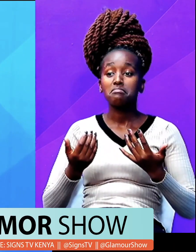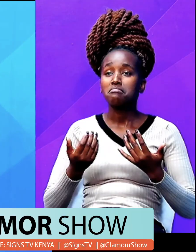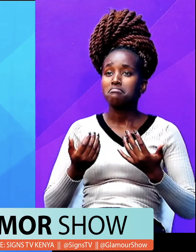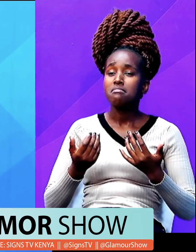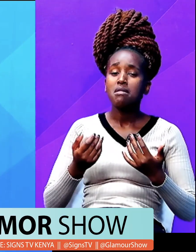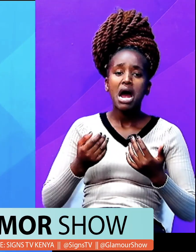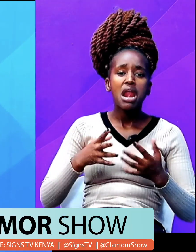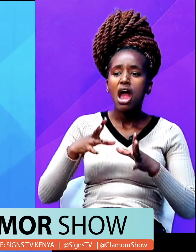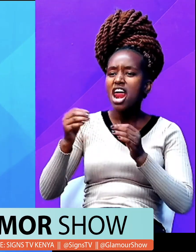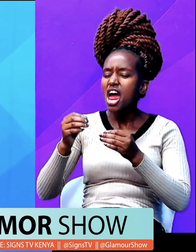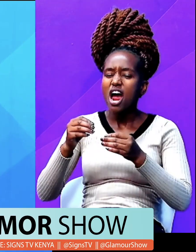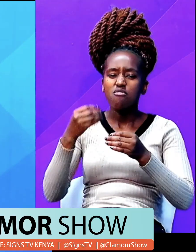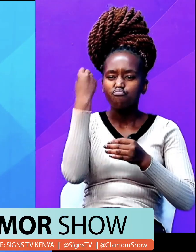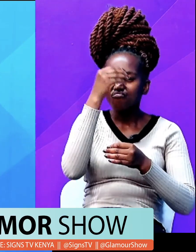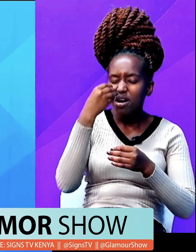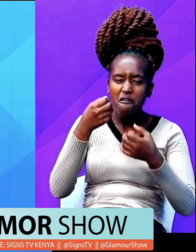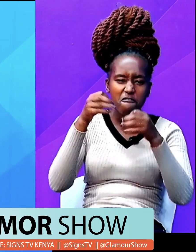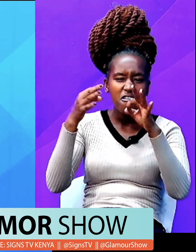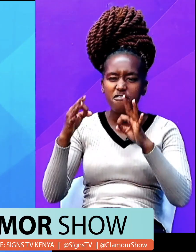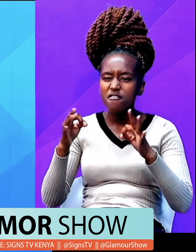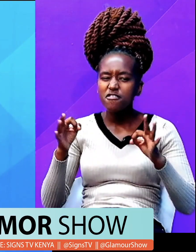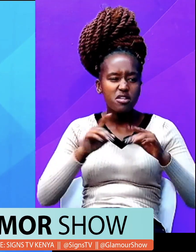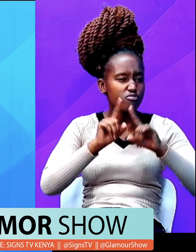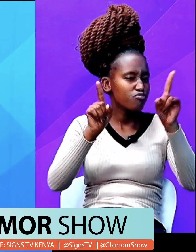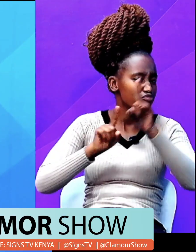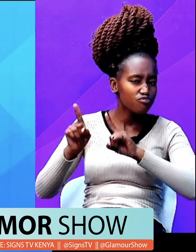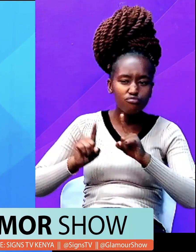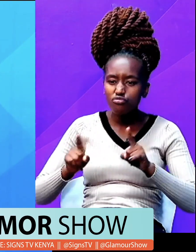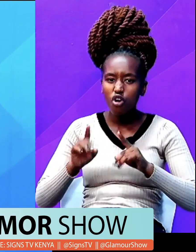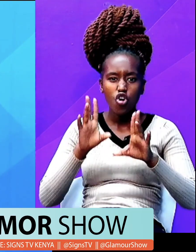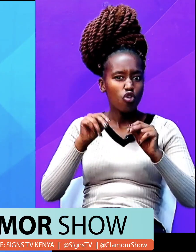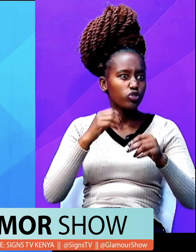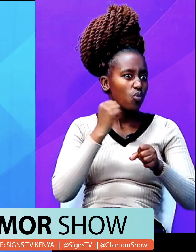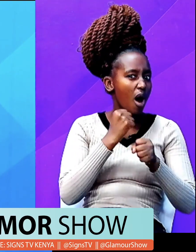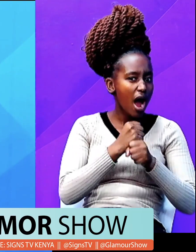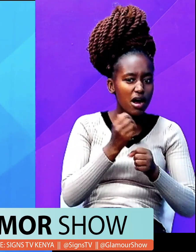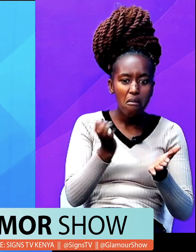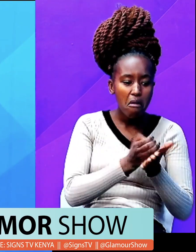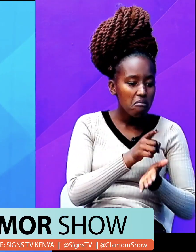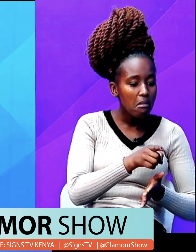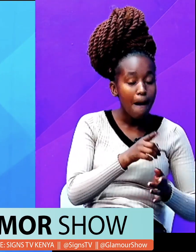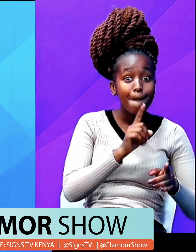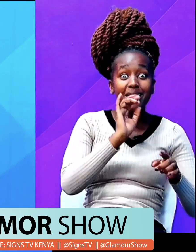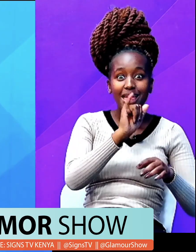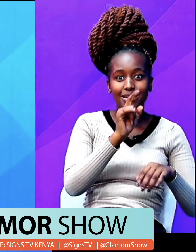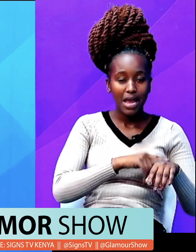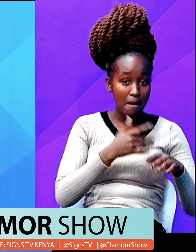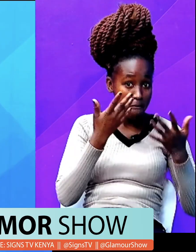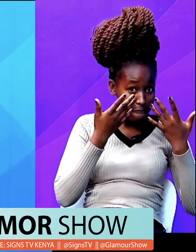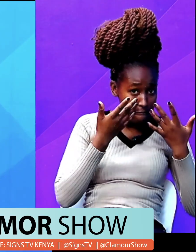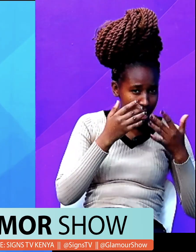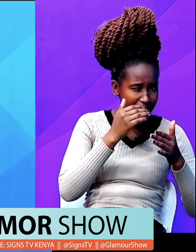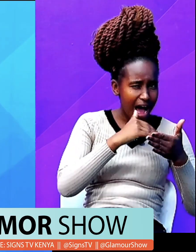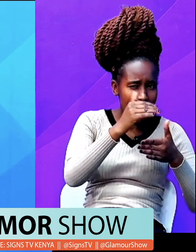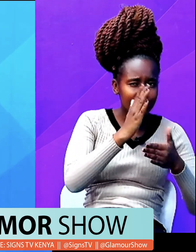that time. I did a bit of freelancing, and then I got into employment.